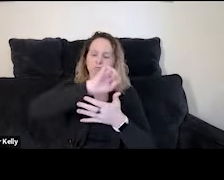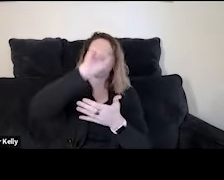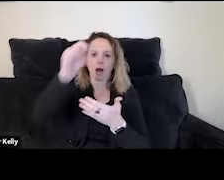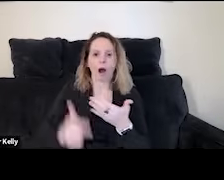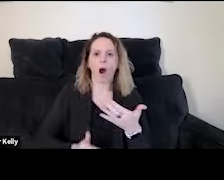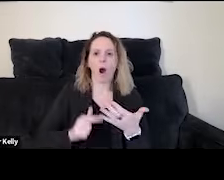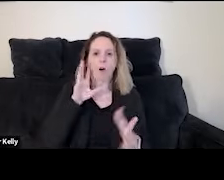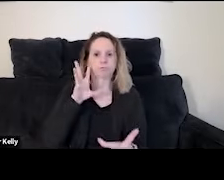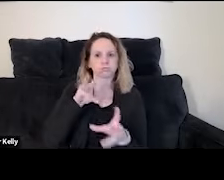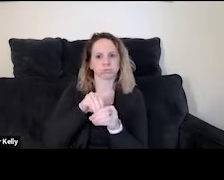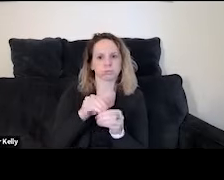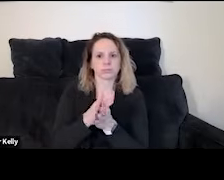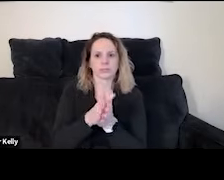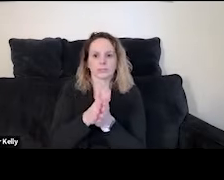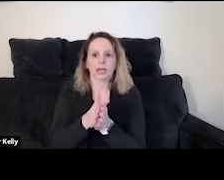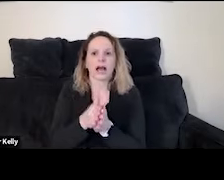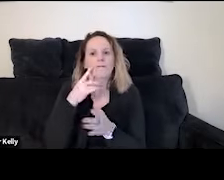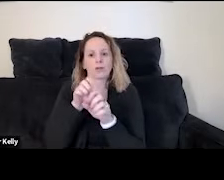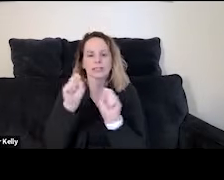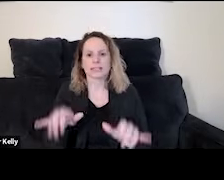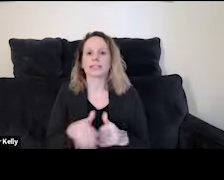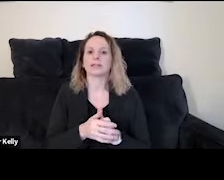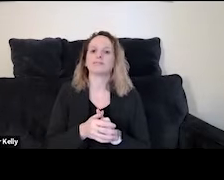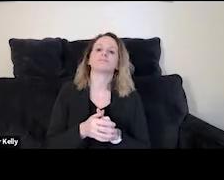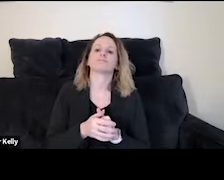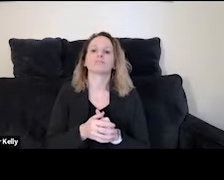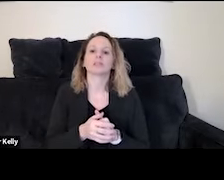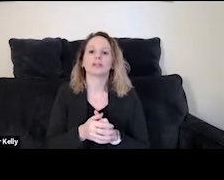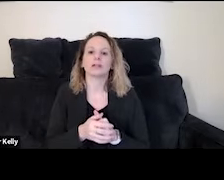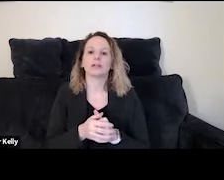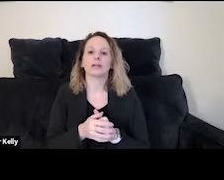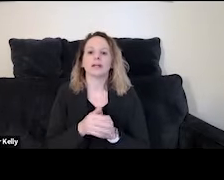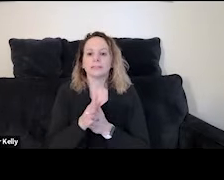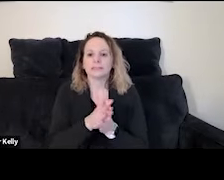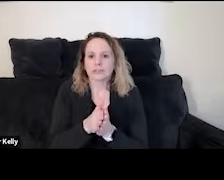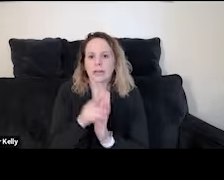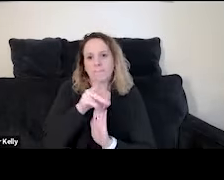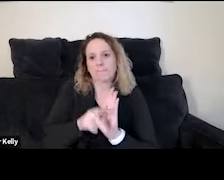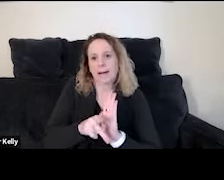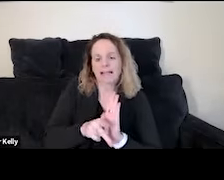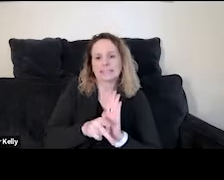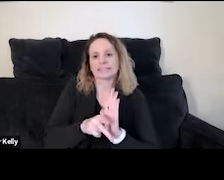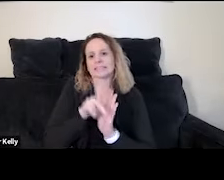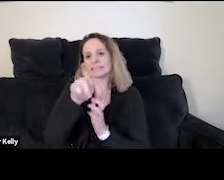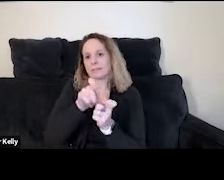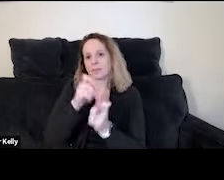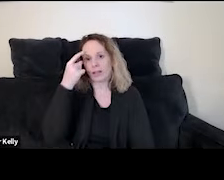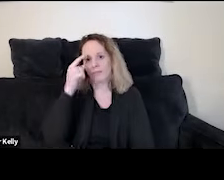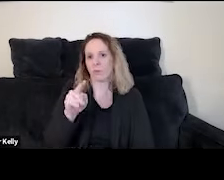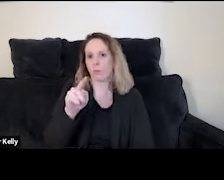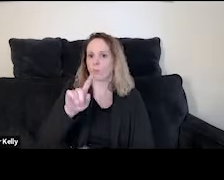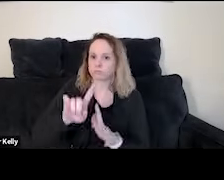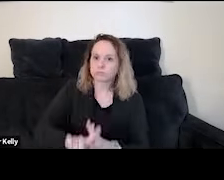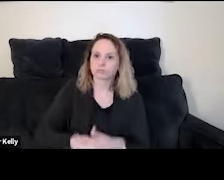factors that drive crisis systems into and drive policy in particular to